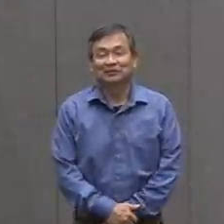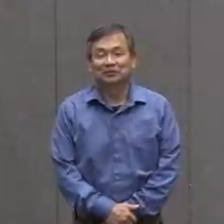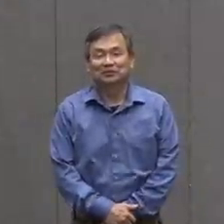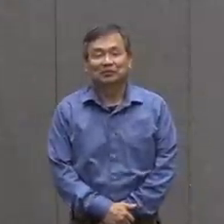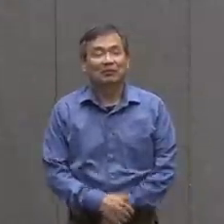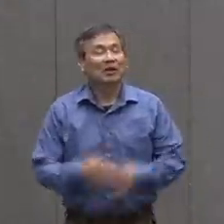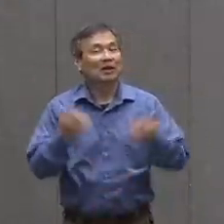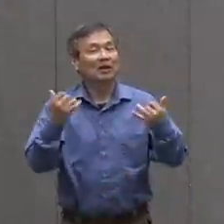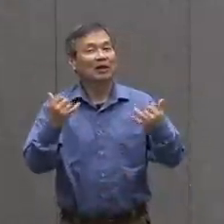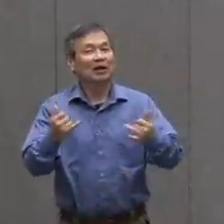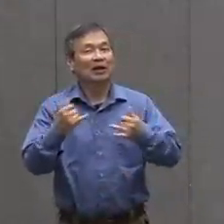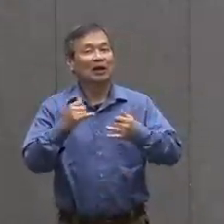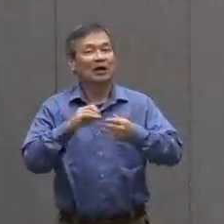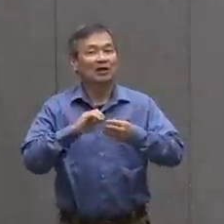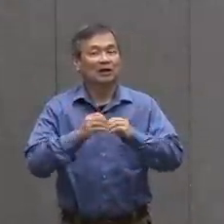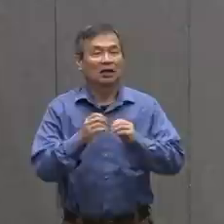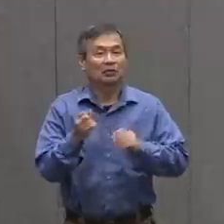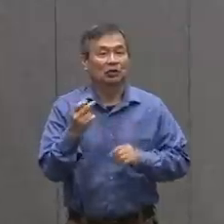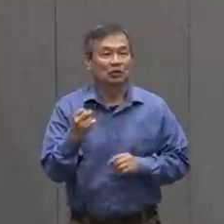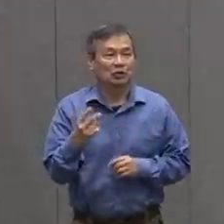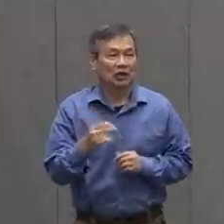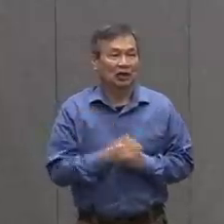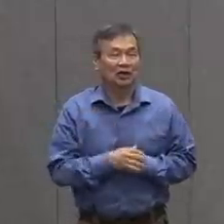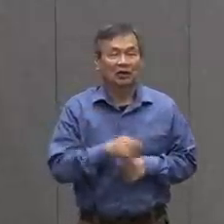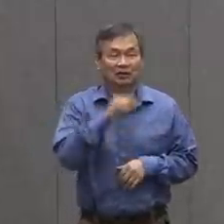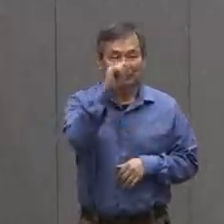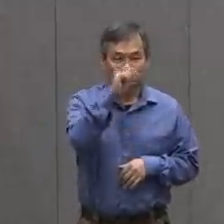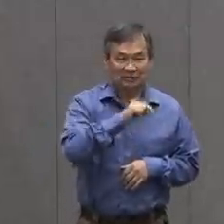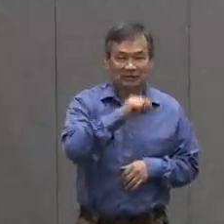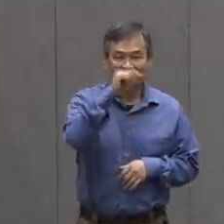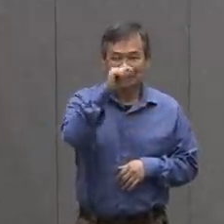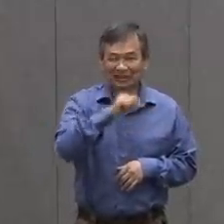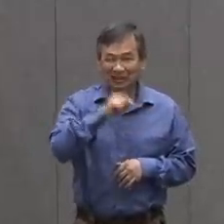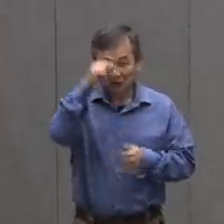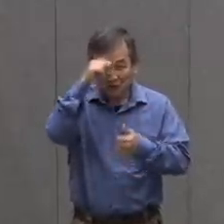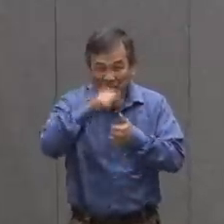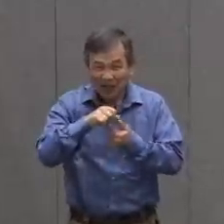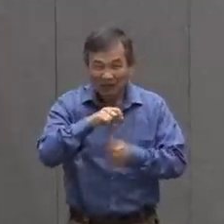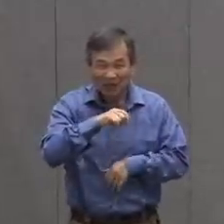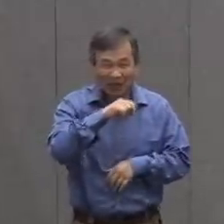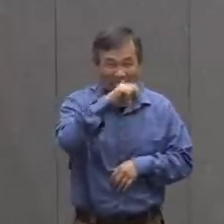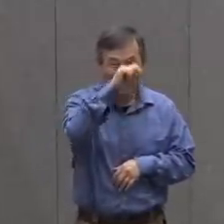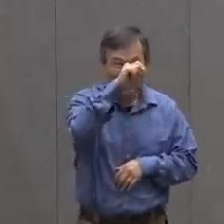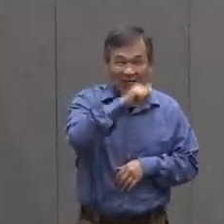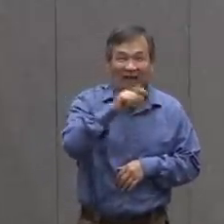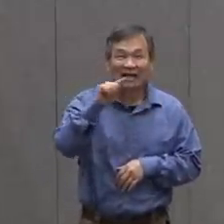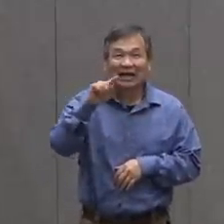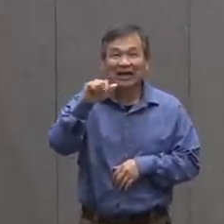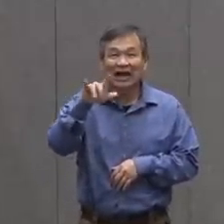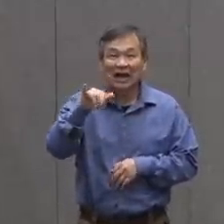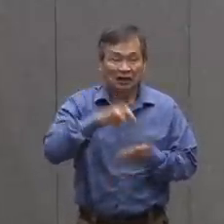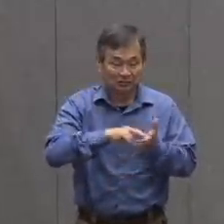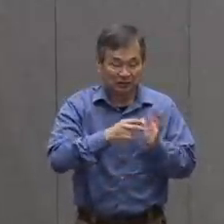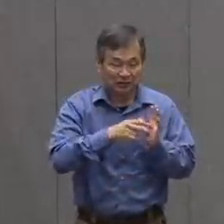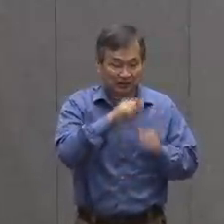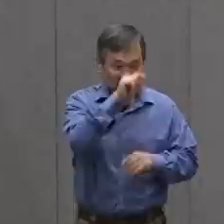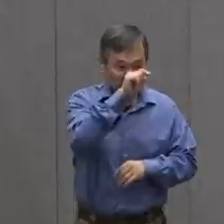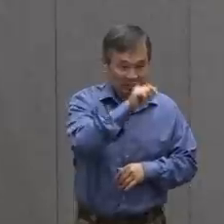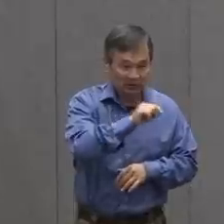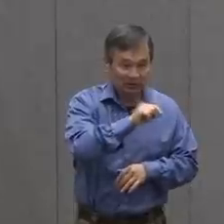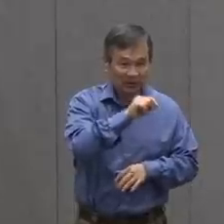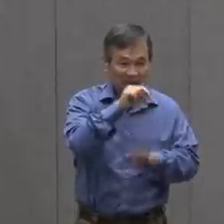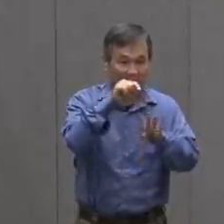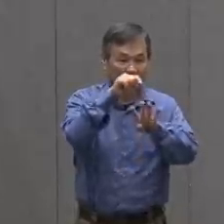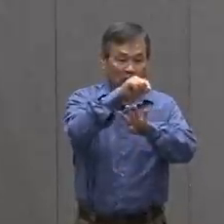Let's write the number 12 in tally marks. So remember, tally marks are straight lines, but when we get to the number